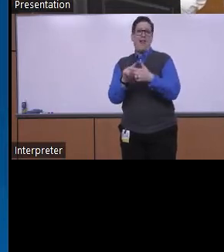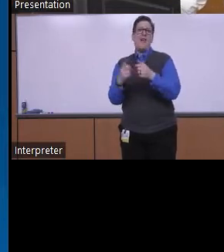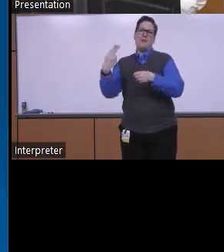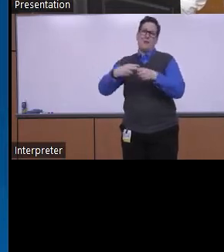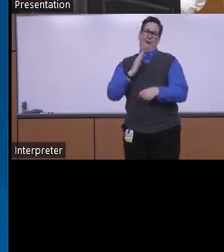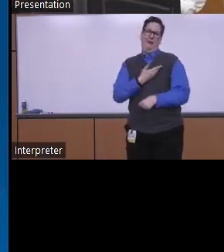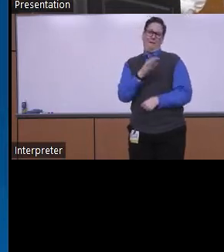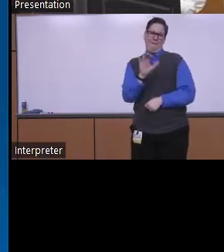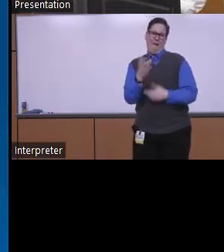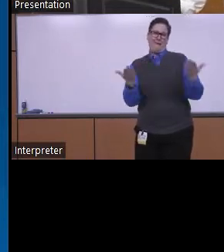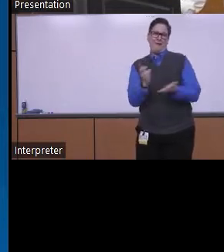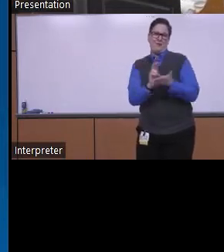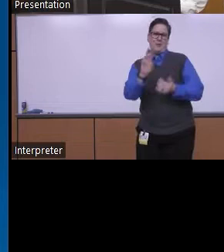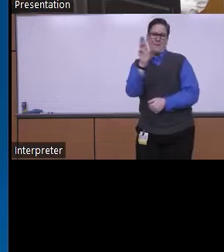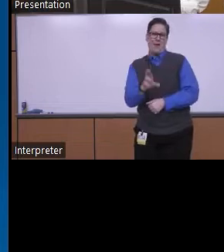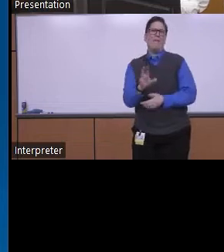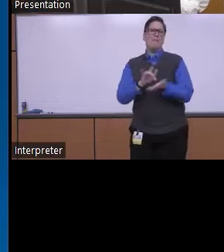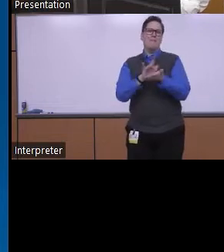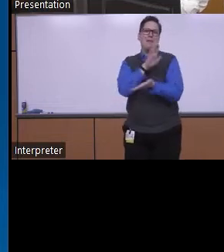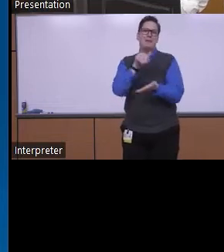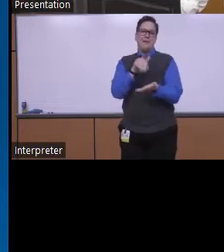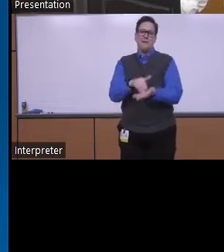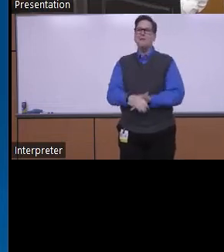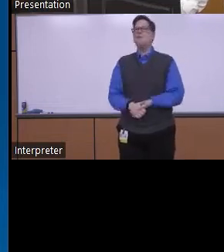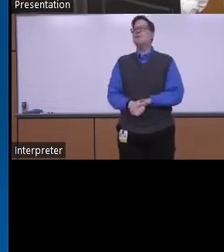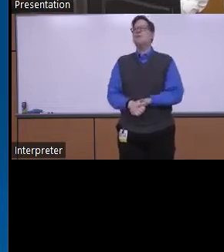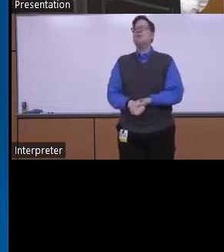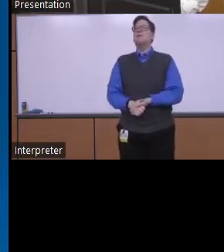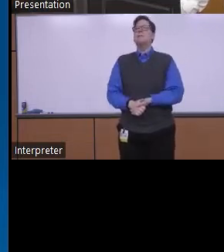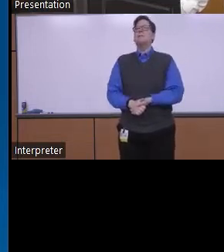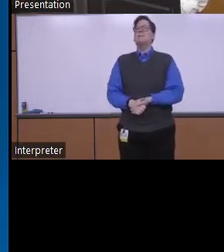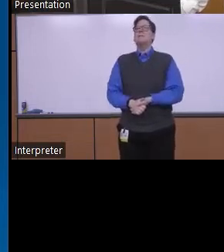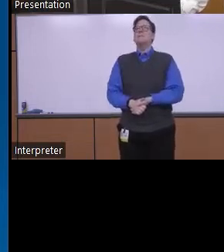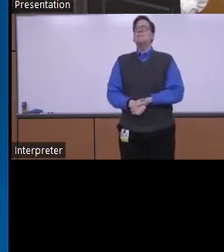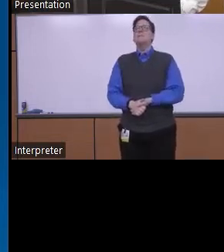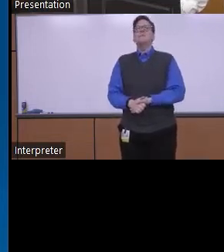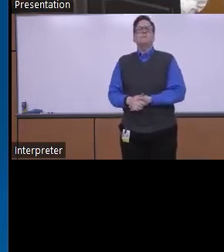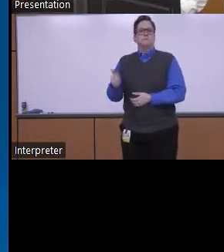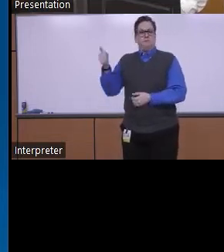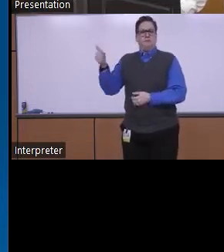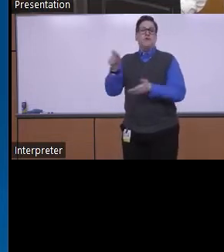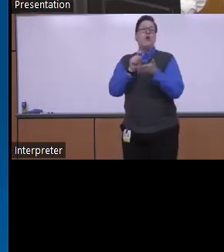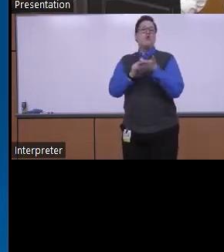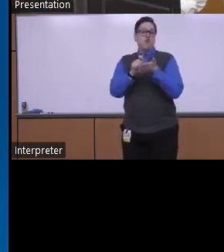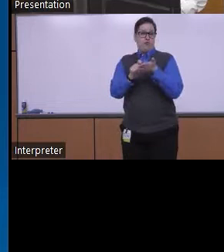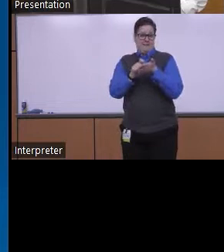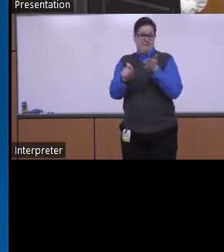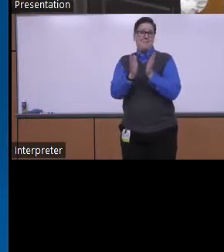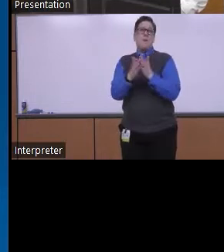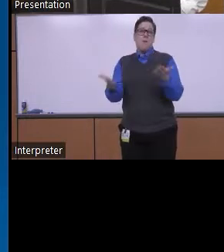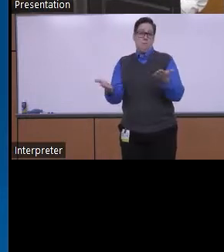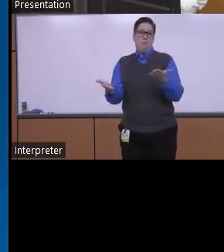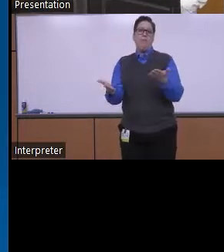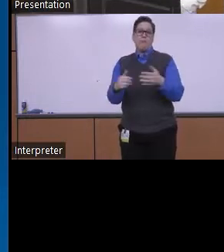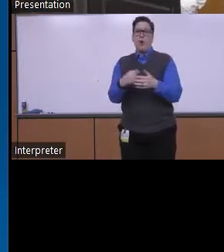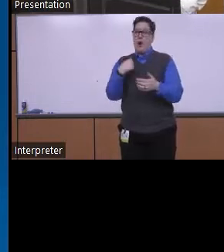our faculty at University of Rochester Medical Center. And she is the author of the book,